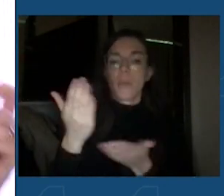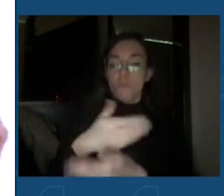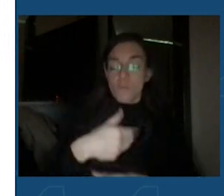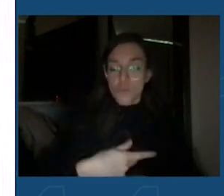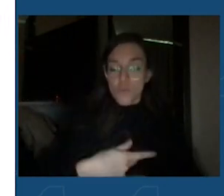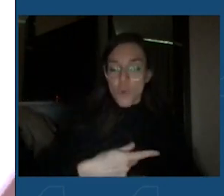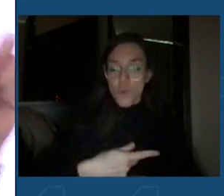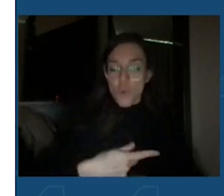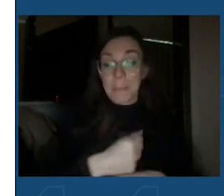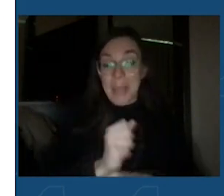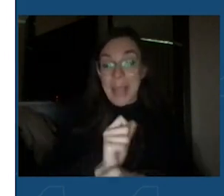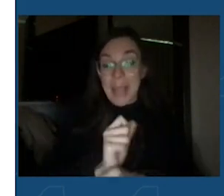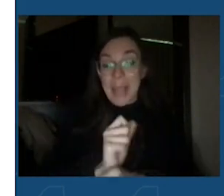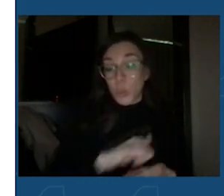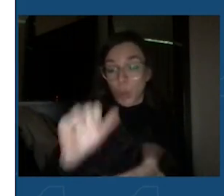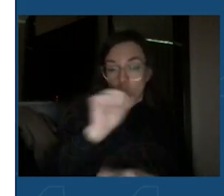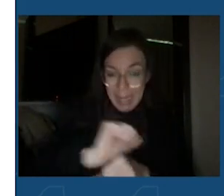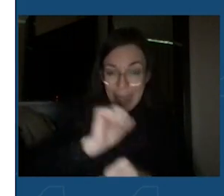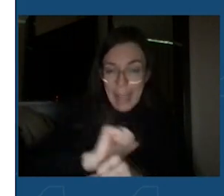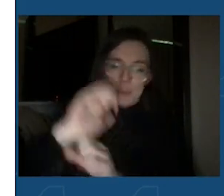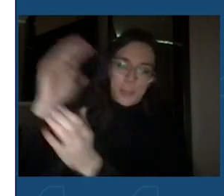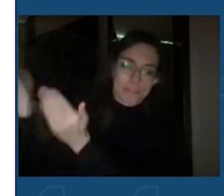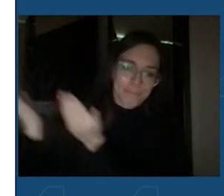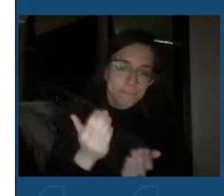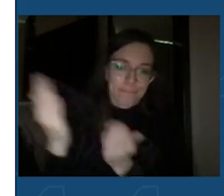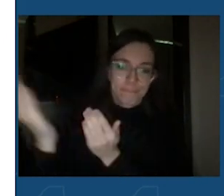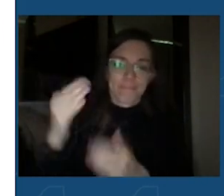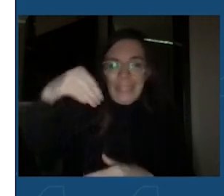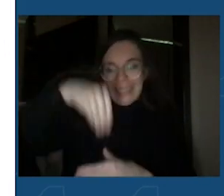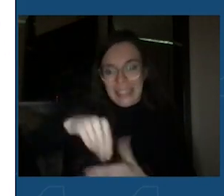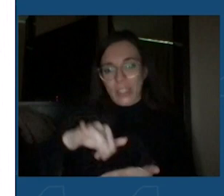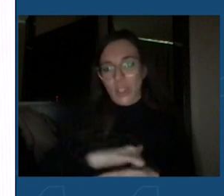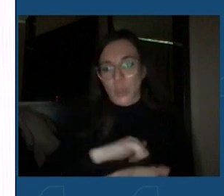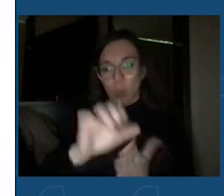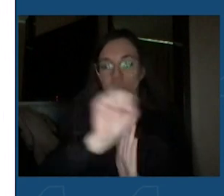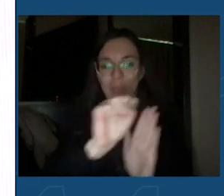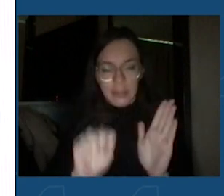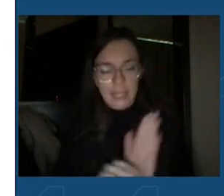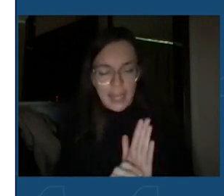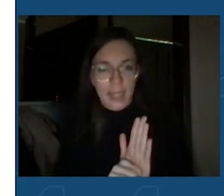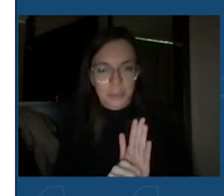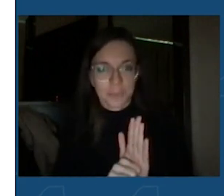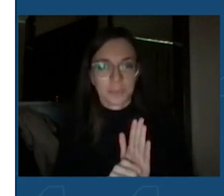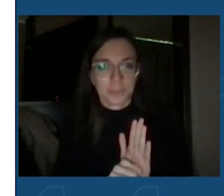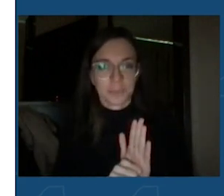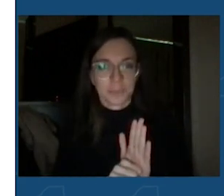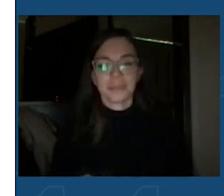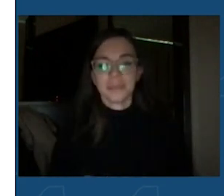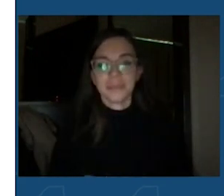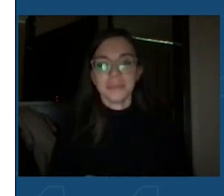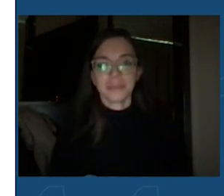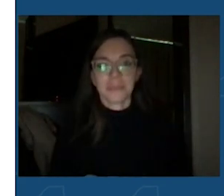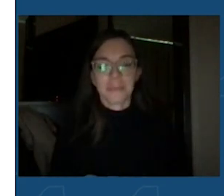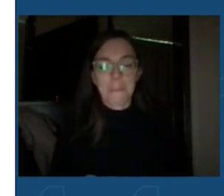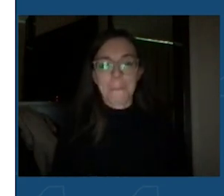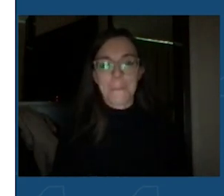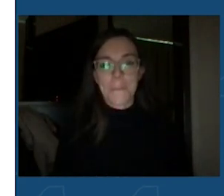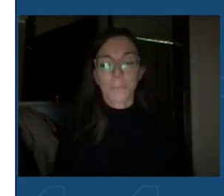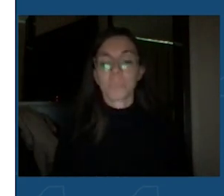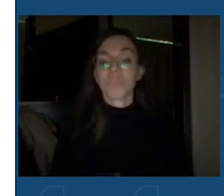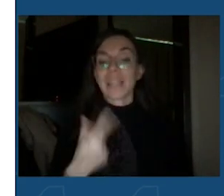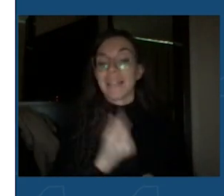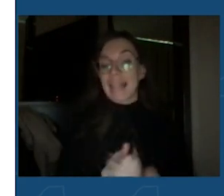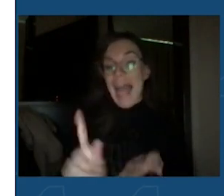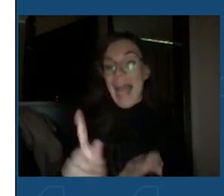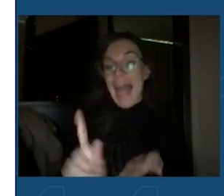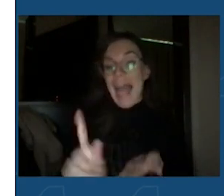New York labor, building them there and shipping them down the Hudson, and you're going to not see them off the shores of London. You've got to get in trouble here. And last week, I'm so proud of